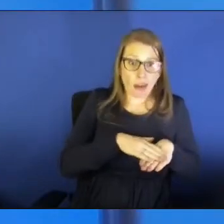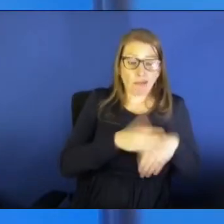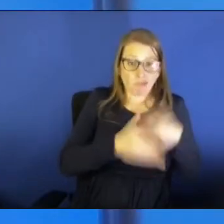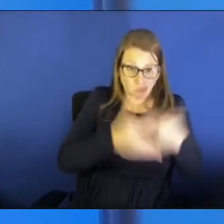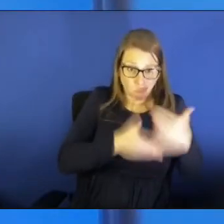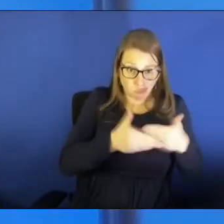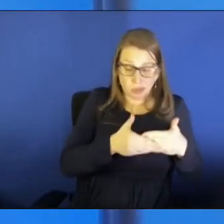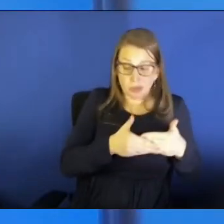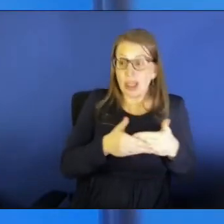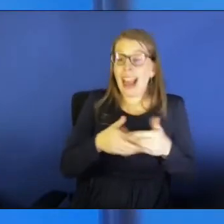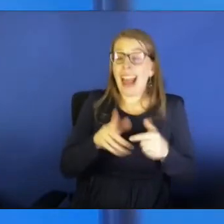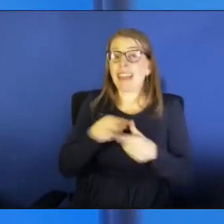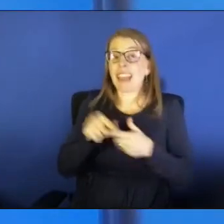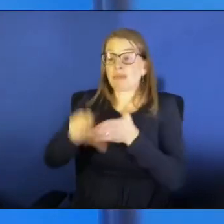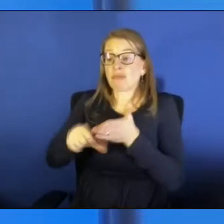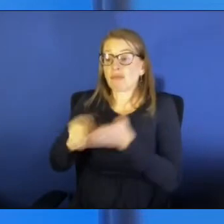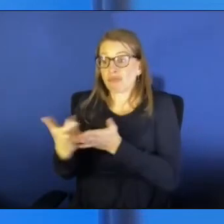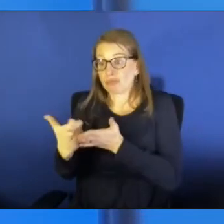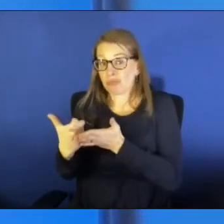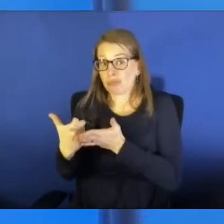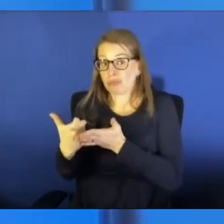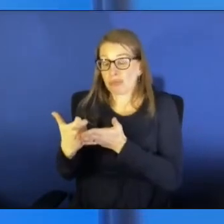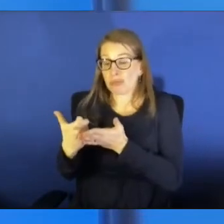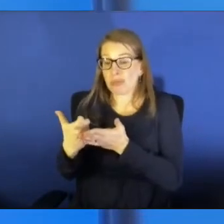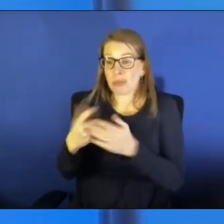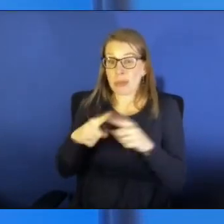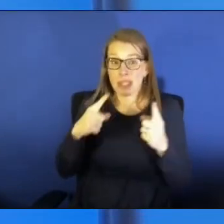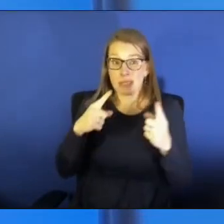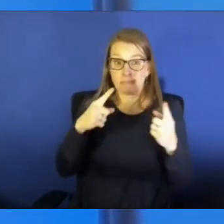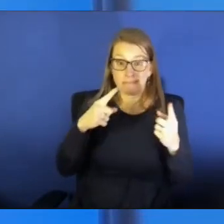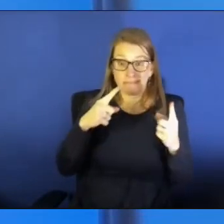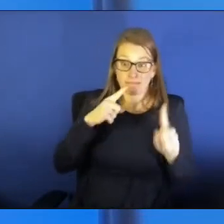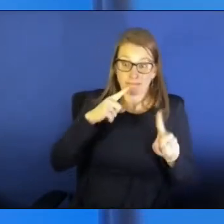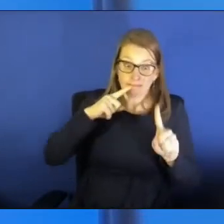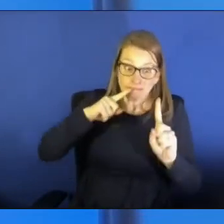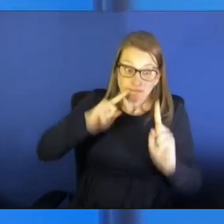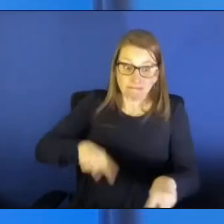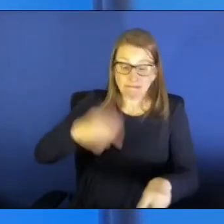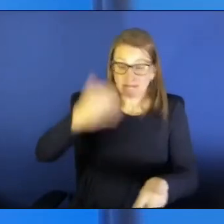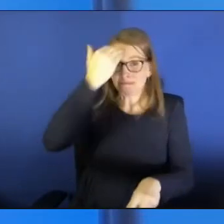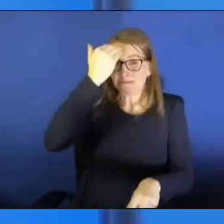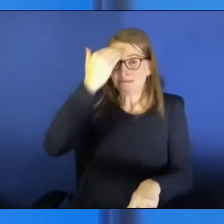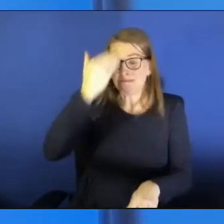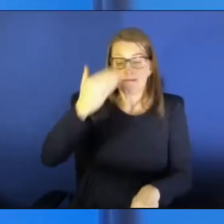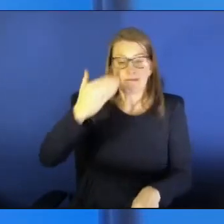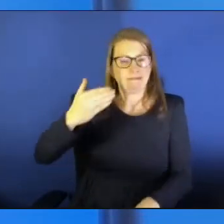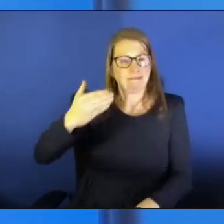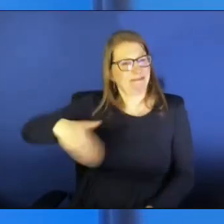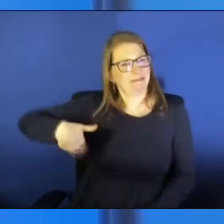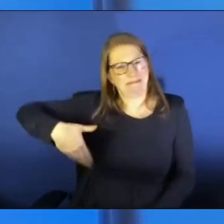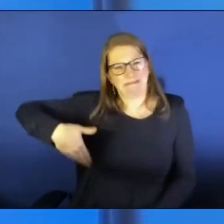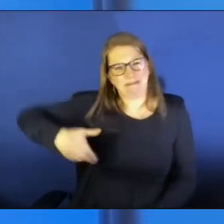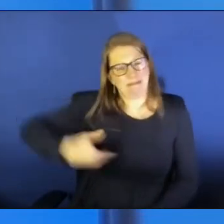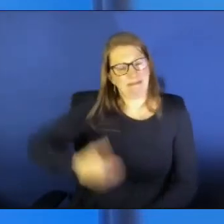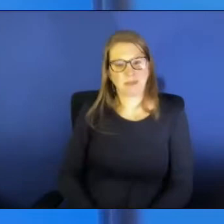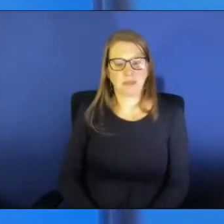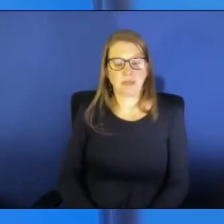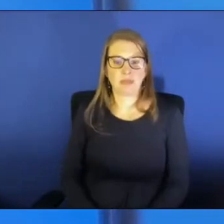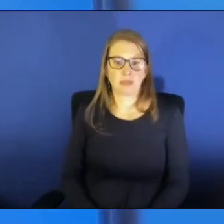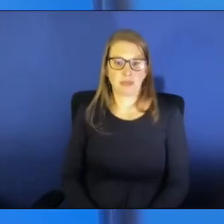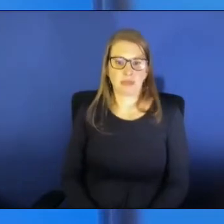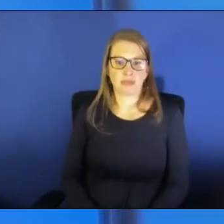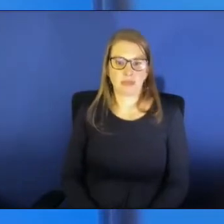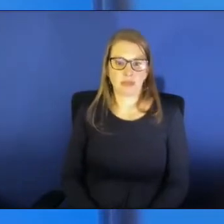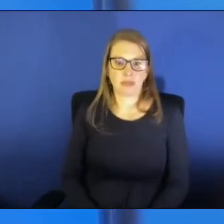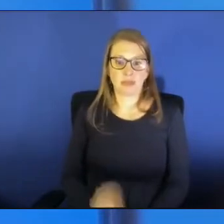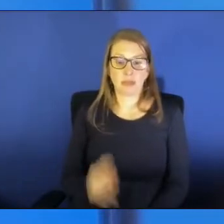don't know the answer, and it's our responsibility as oncologists, and what sets the KU Cancer Center and